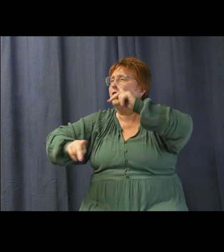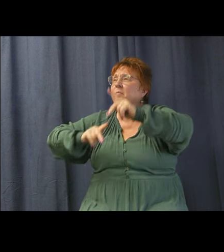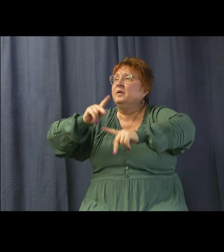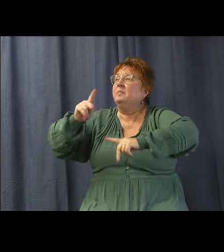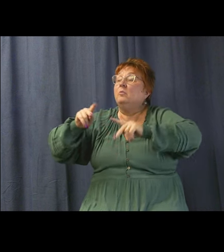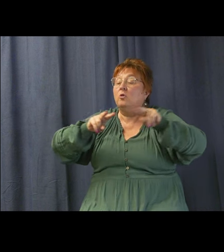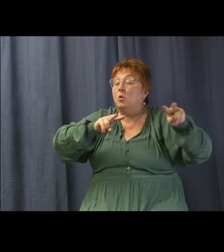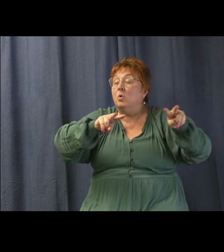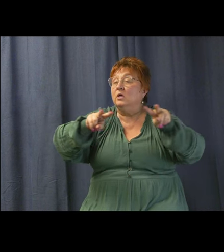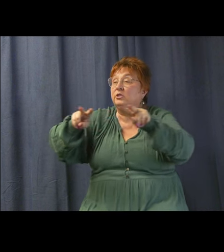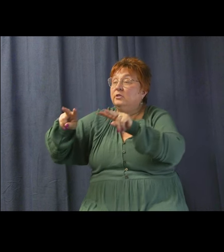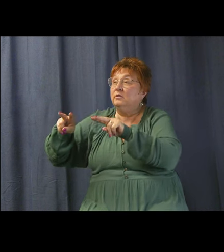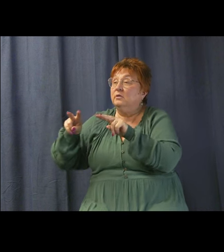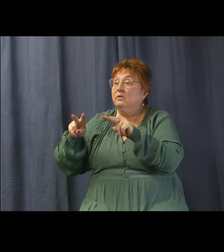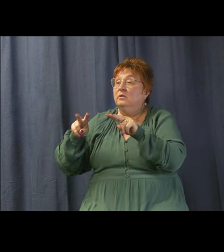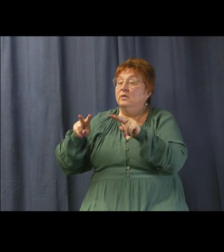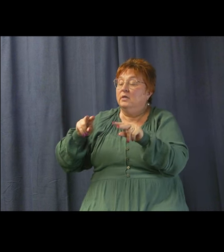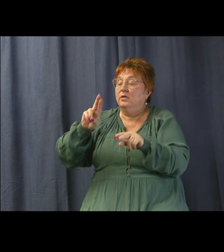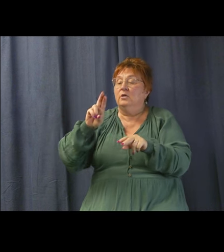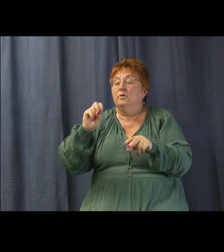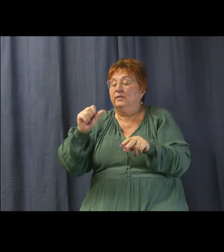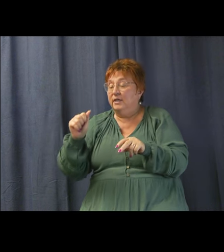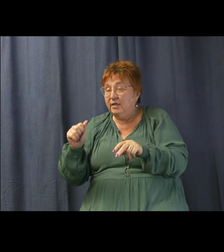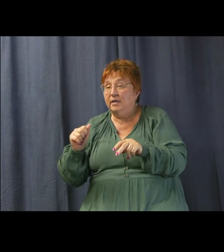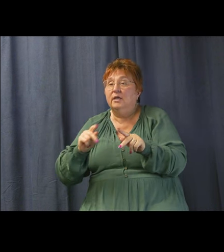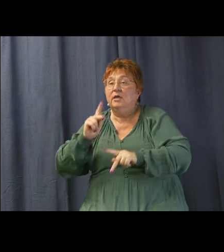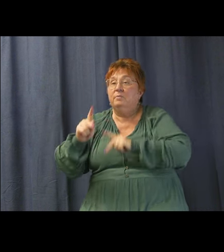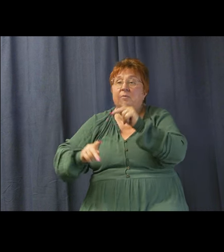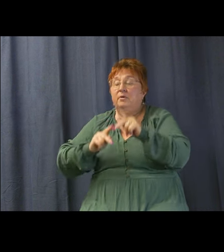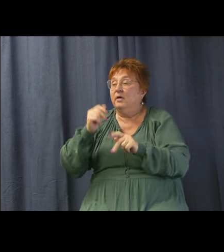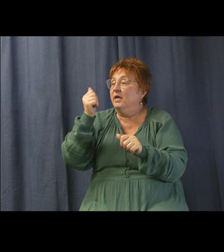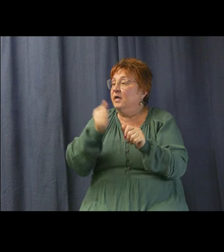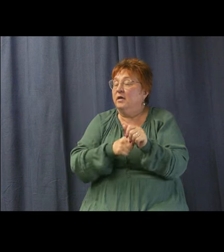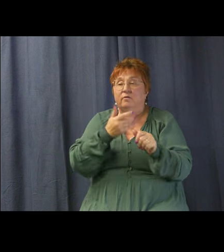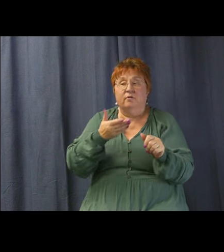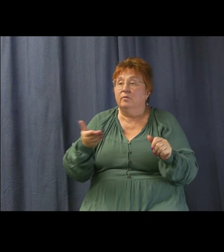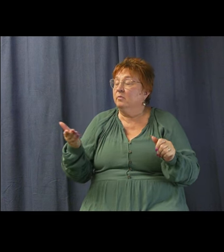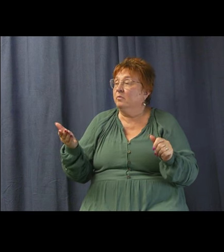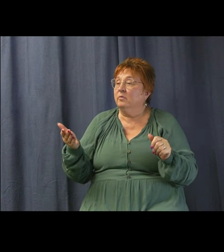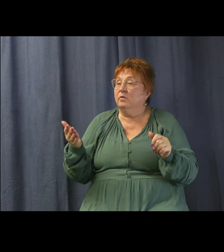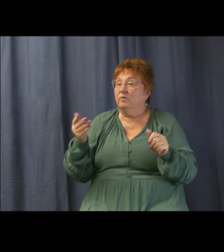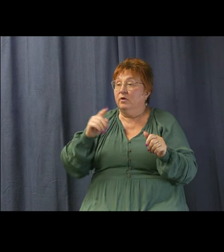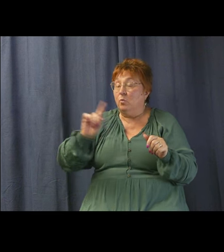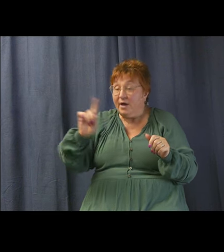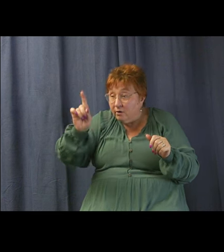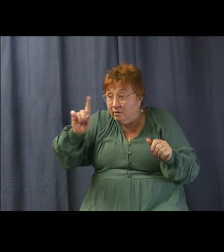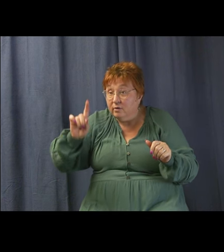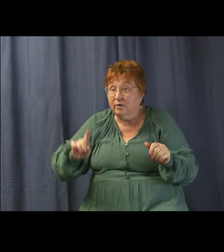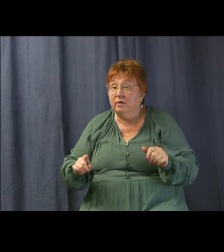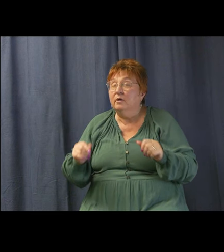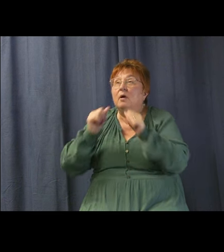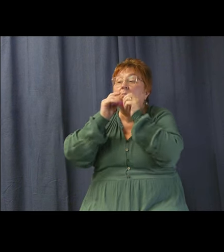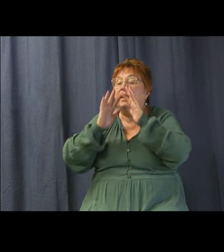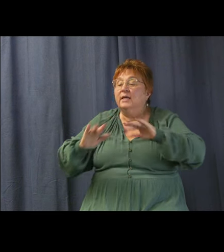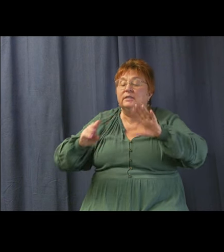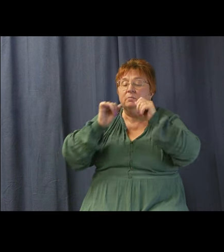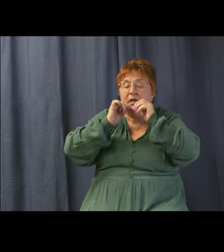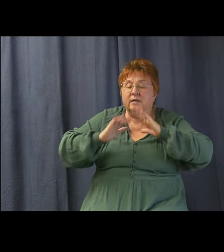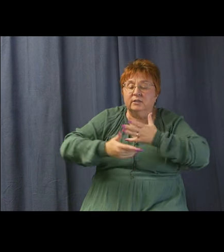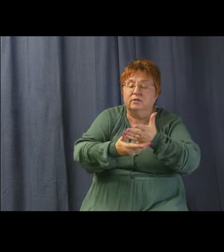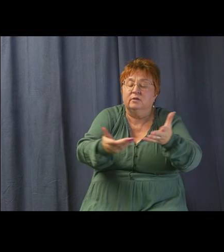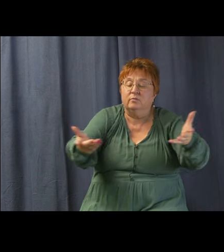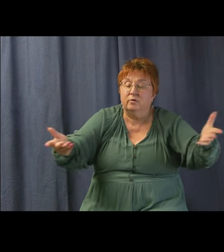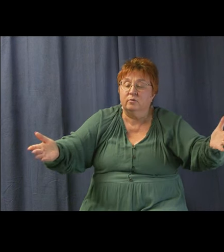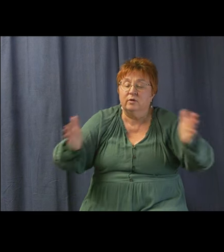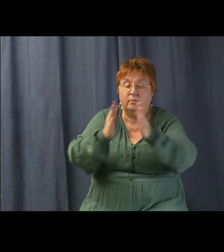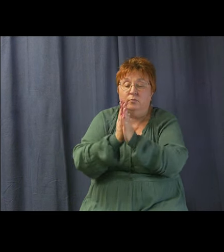are watching, for all those around the United States, for all of those right here locally. We pray that you bless them. We pray that each